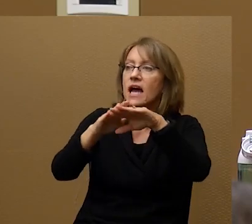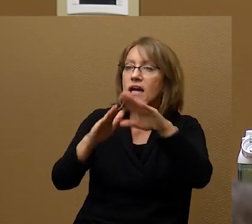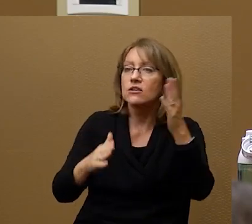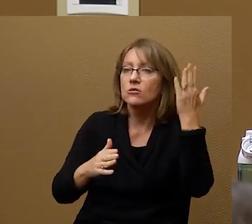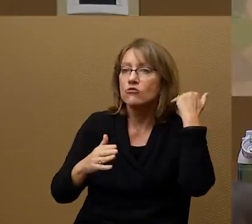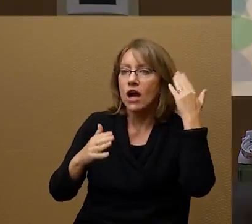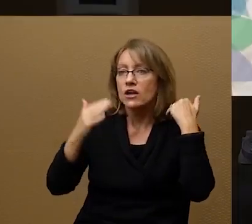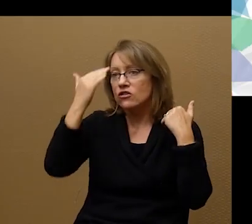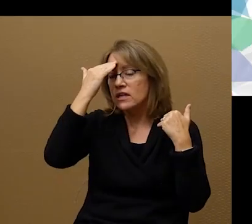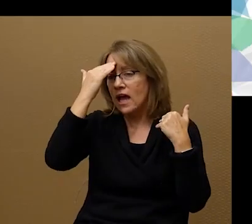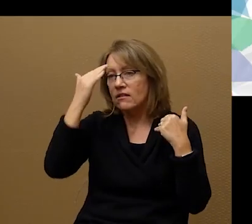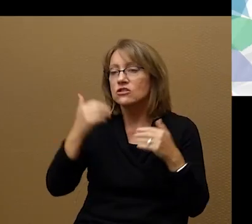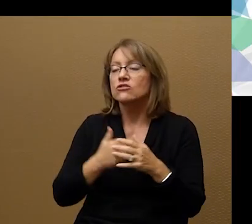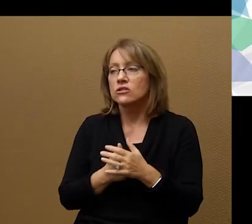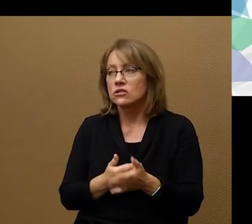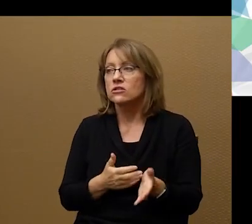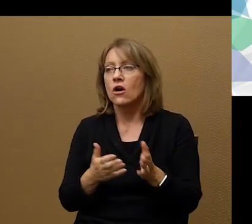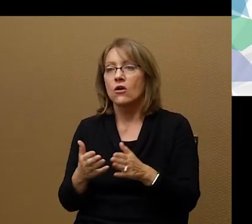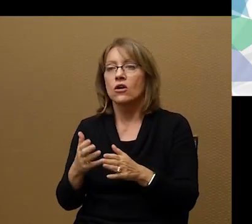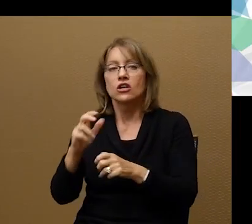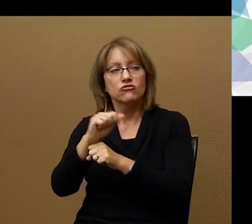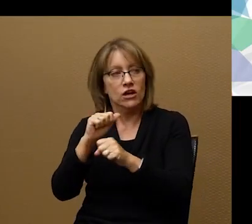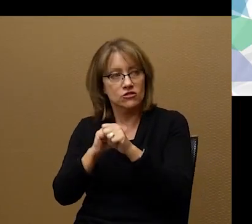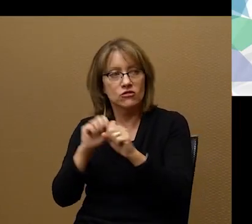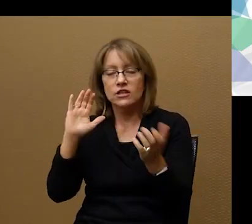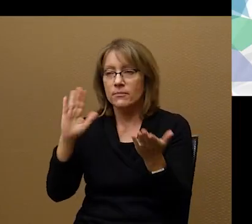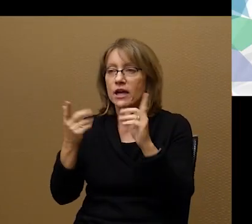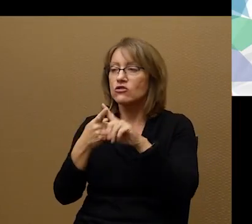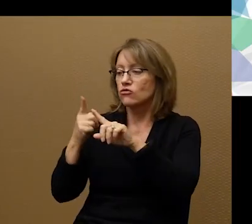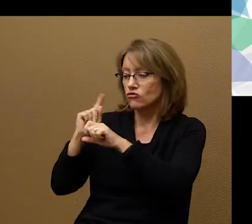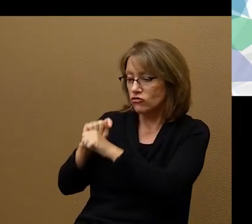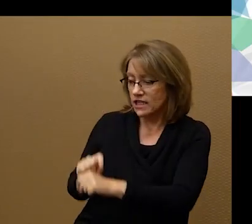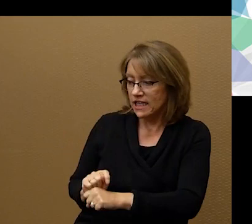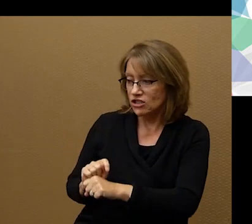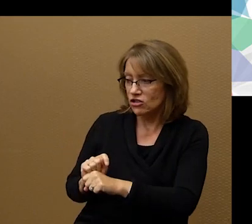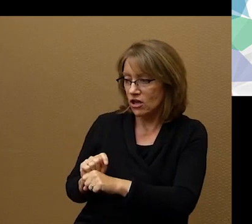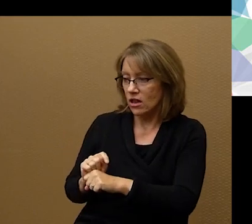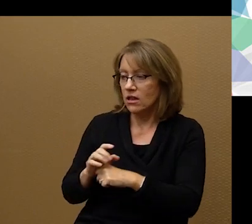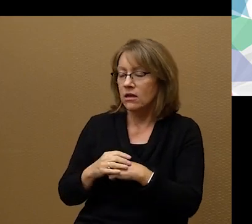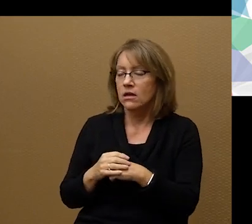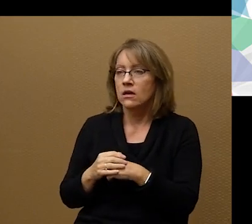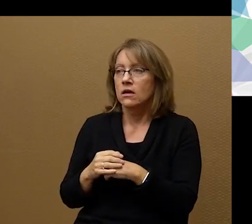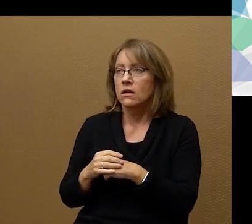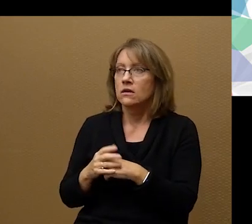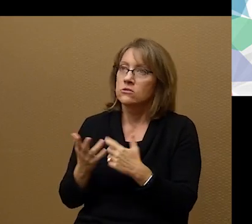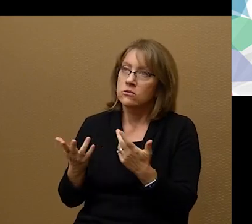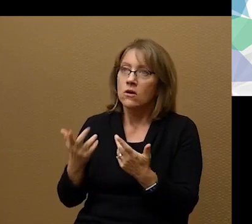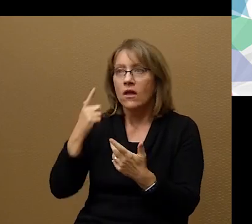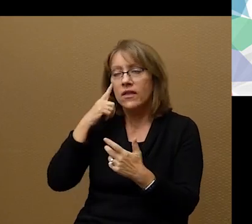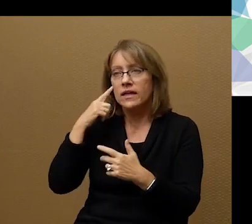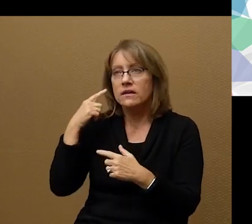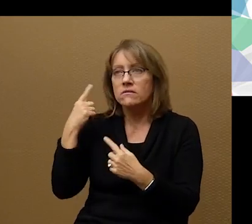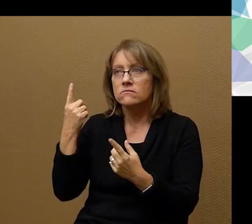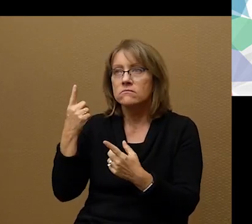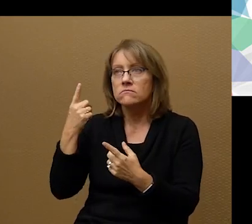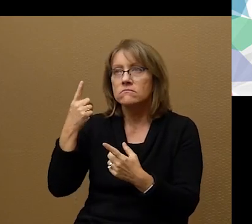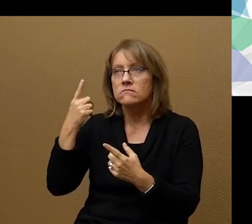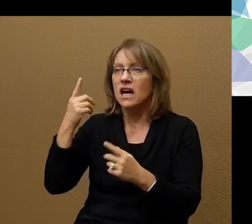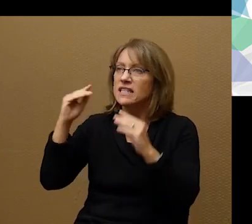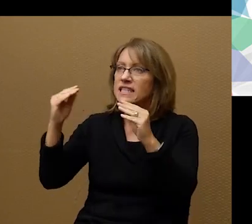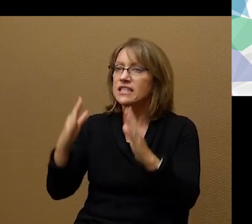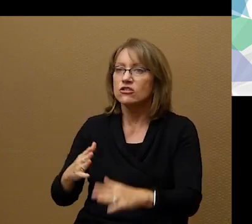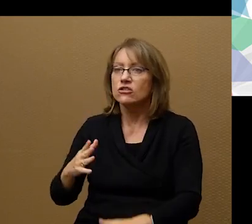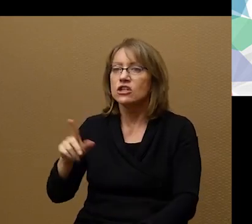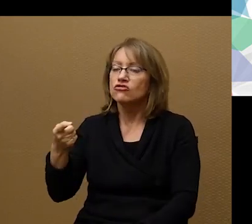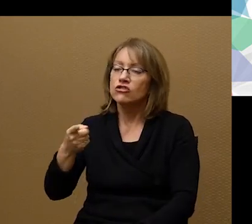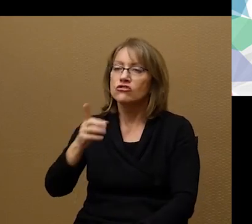So structured versus traditional strategies. So a traditional strategy, so think about a teacher who just